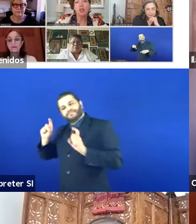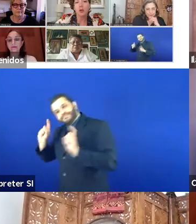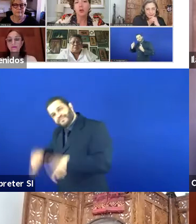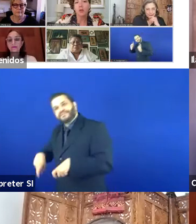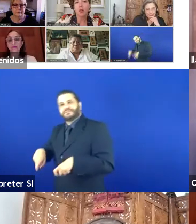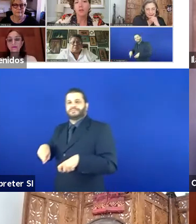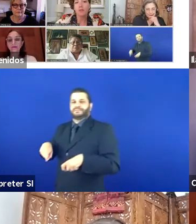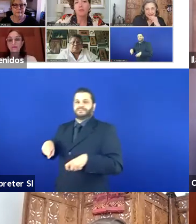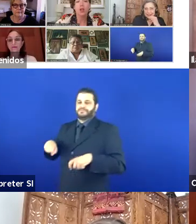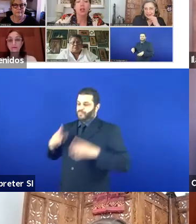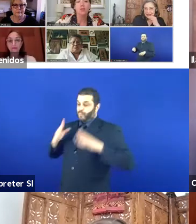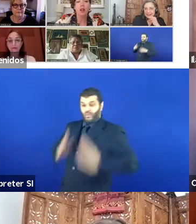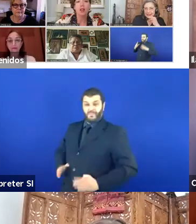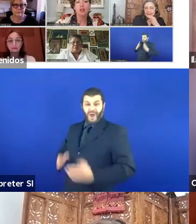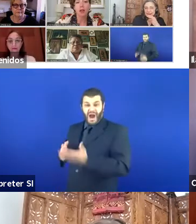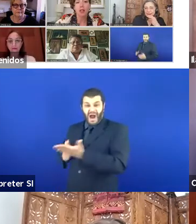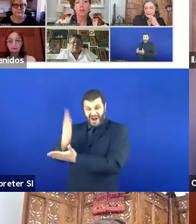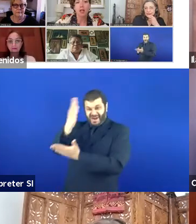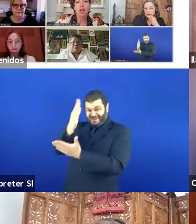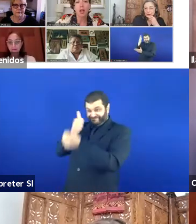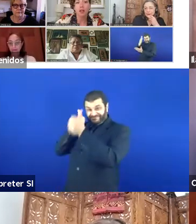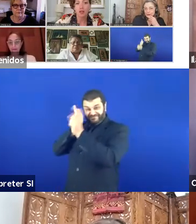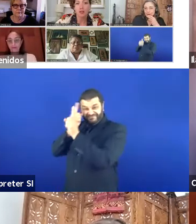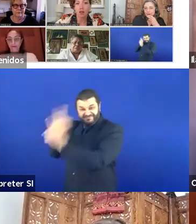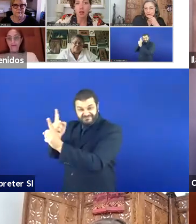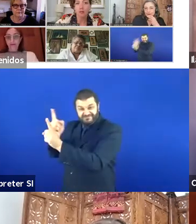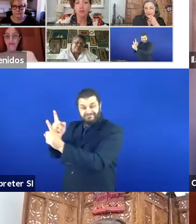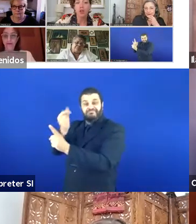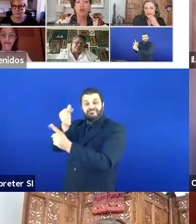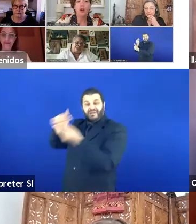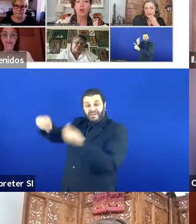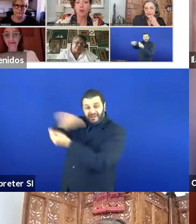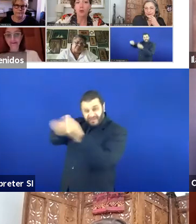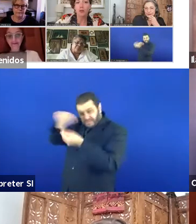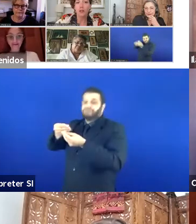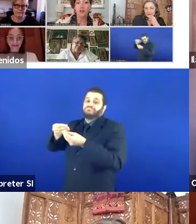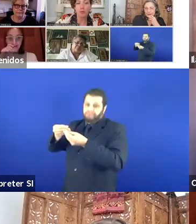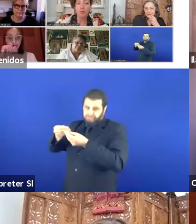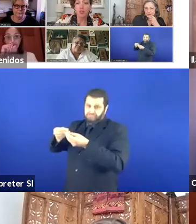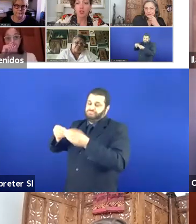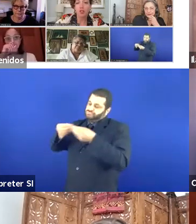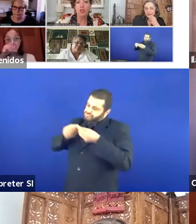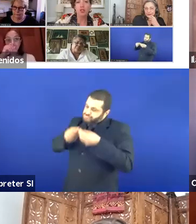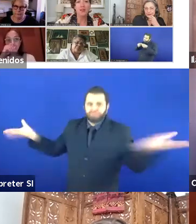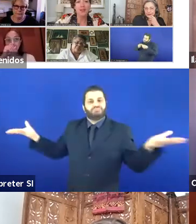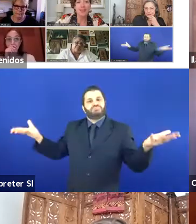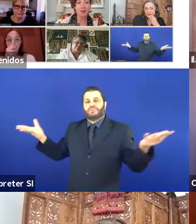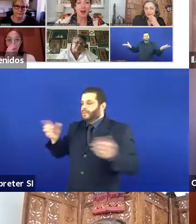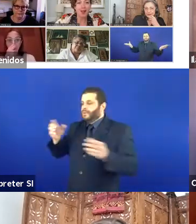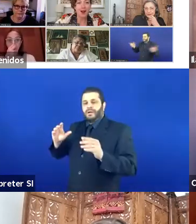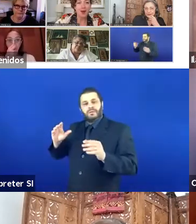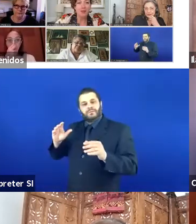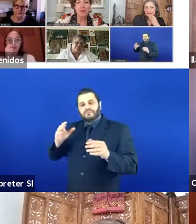so targeted by this pandemic and this growing forces of opposition. So that's